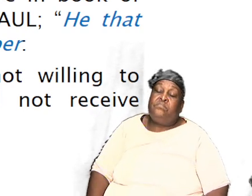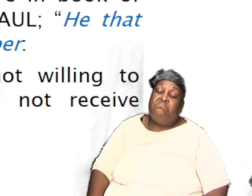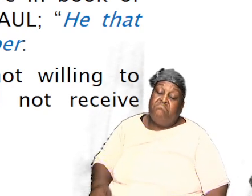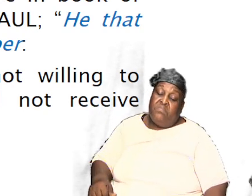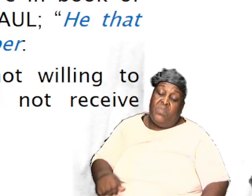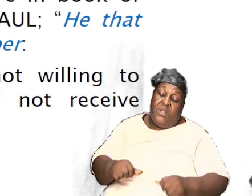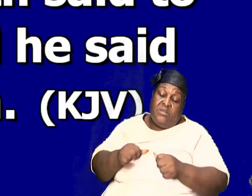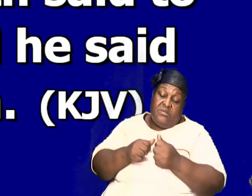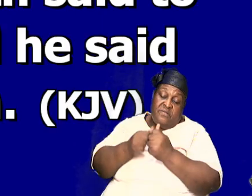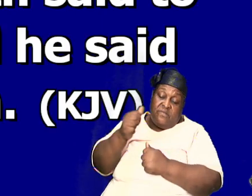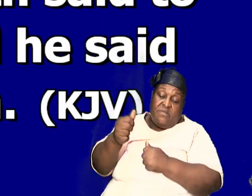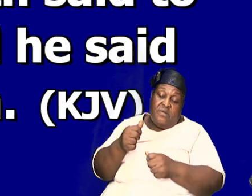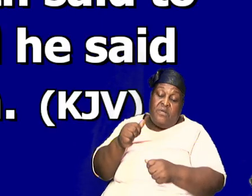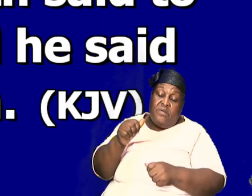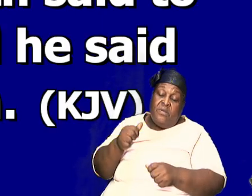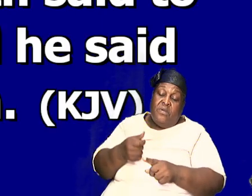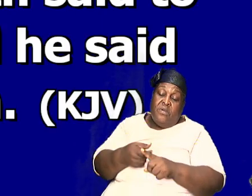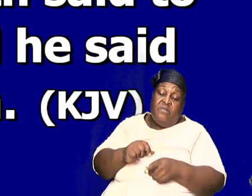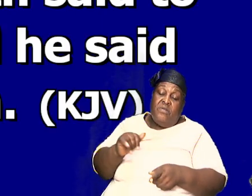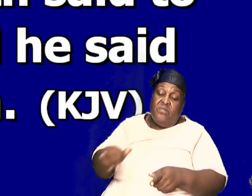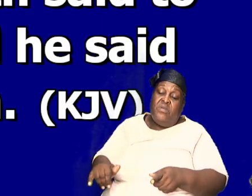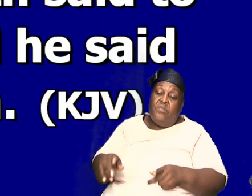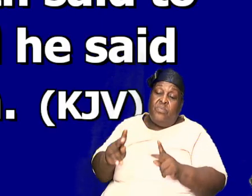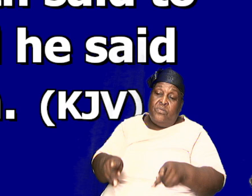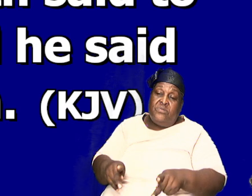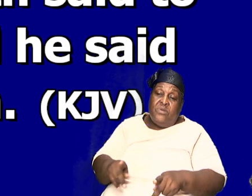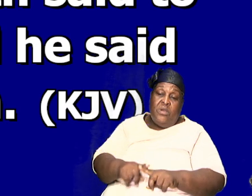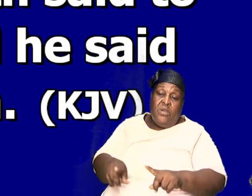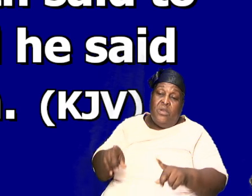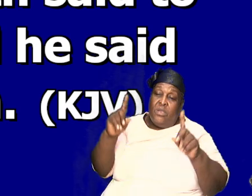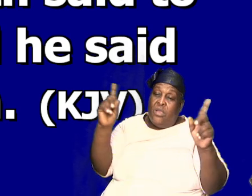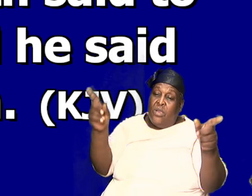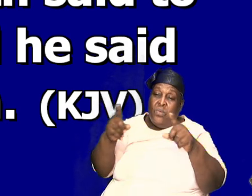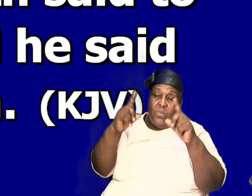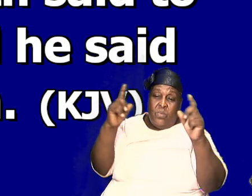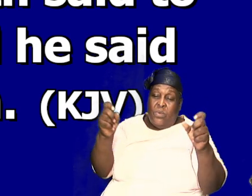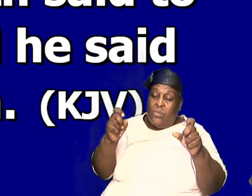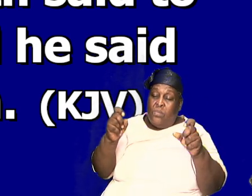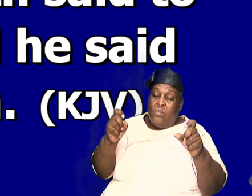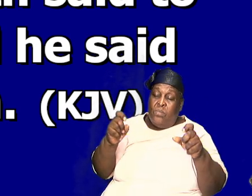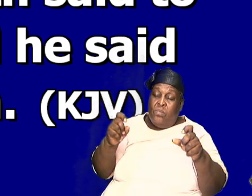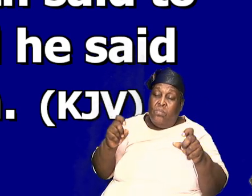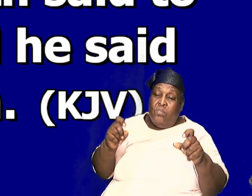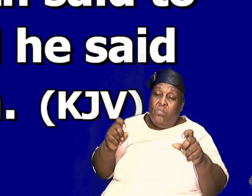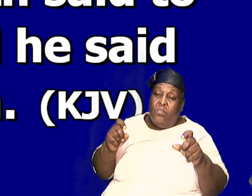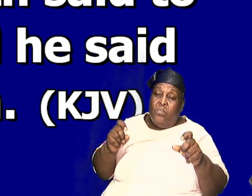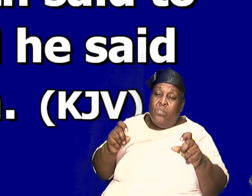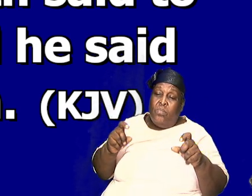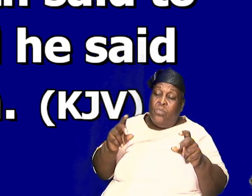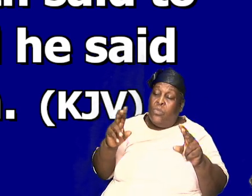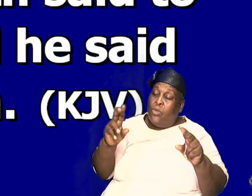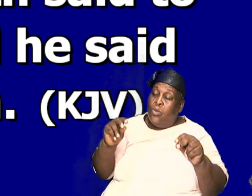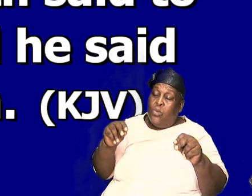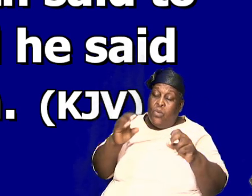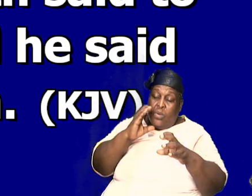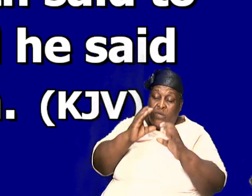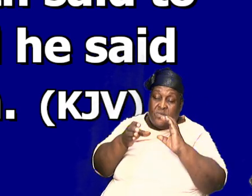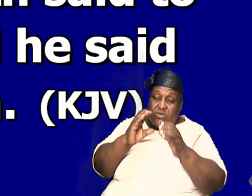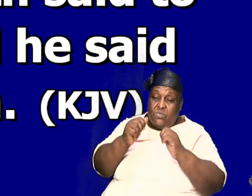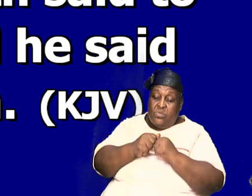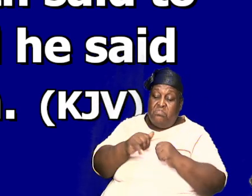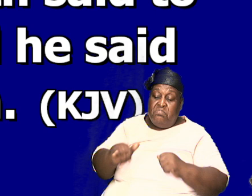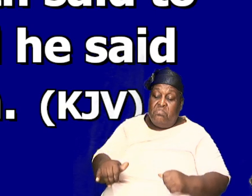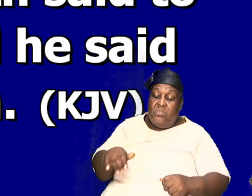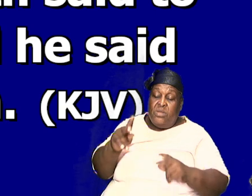the thought on that person. Because the town will no form of conversation with that person.